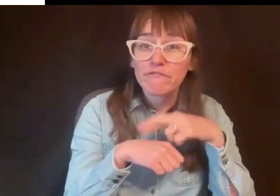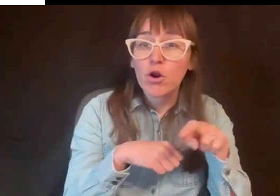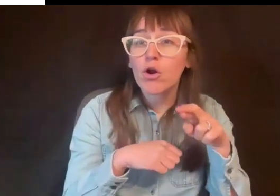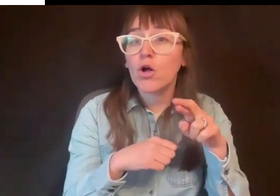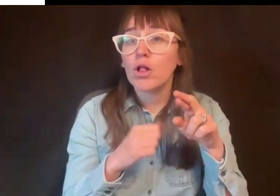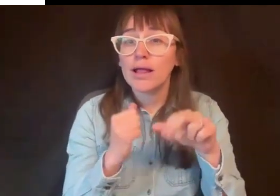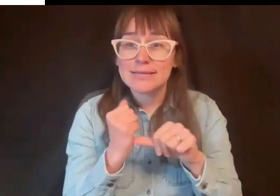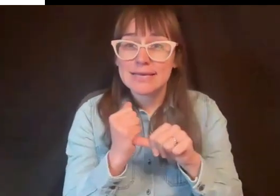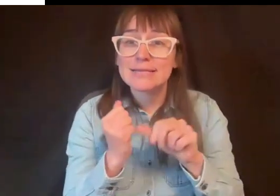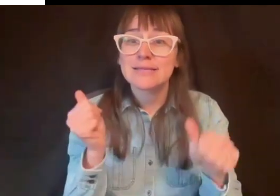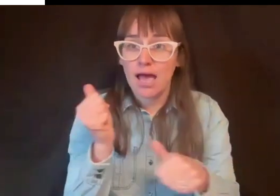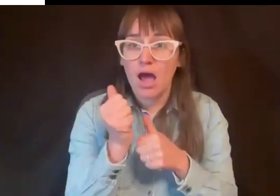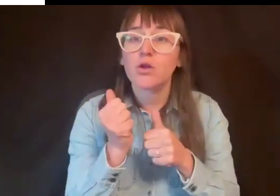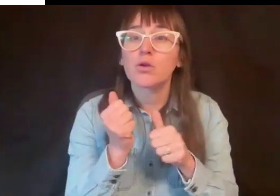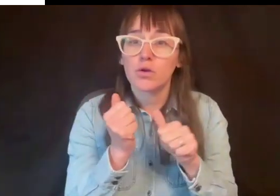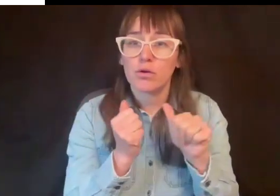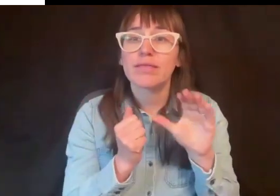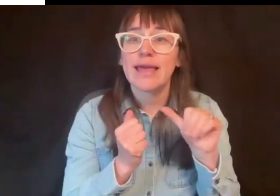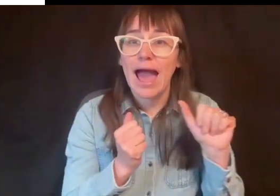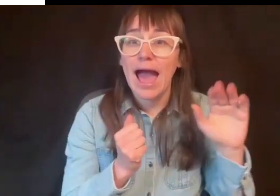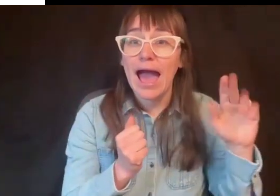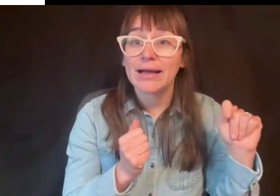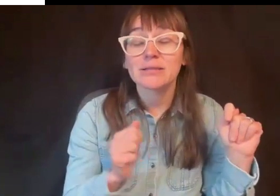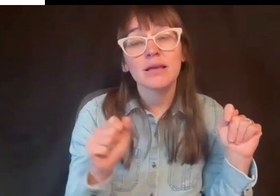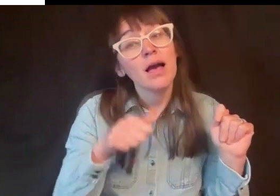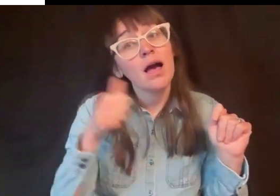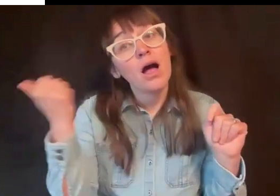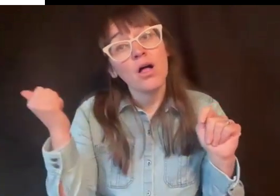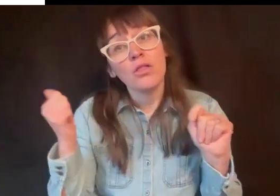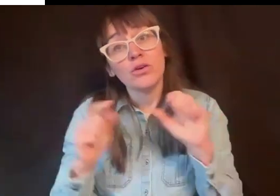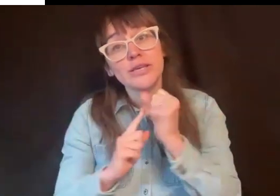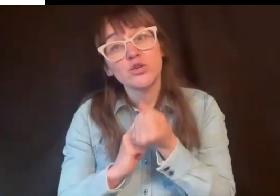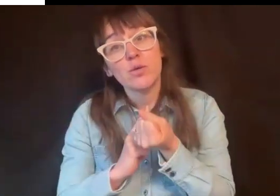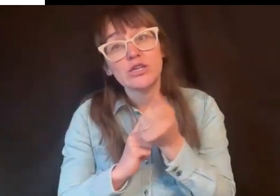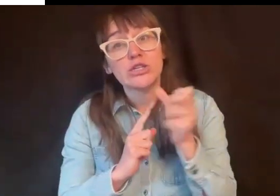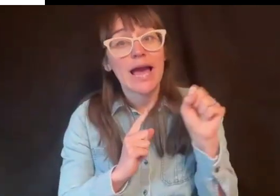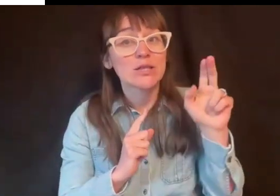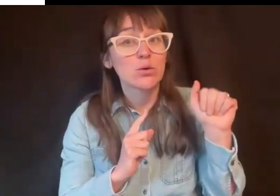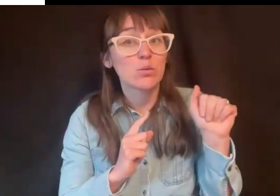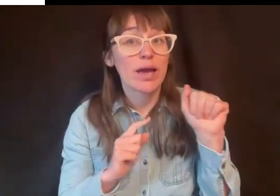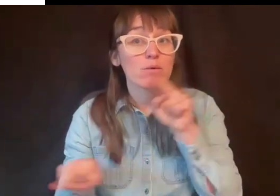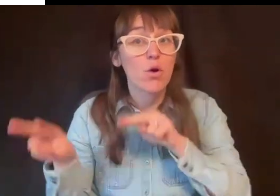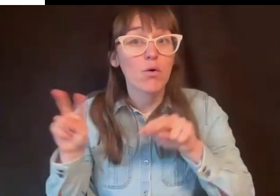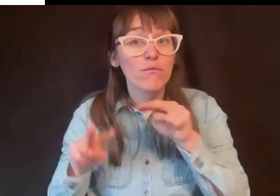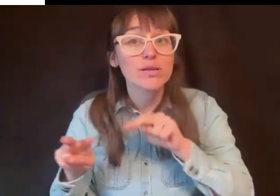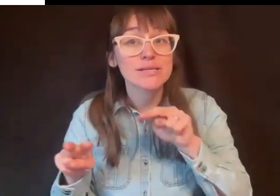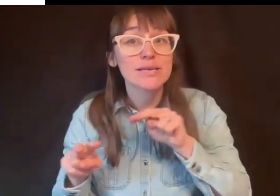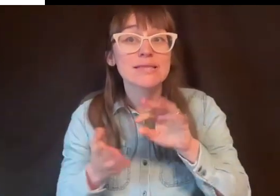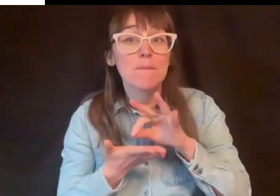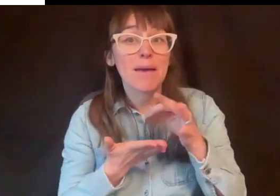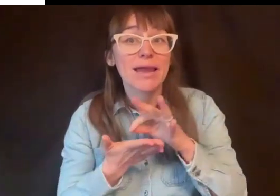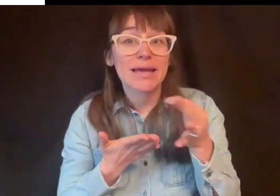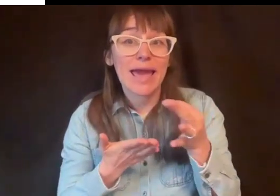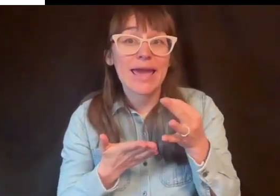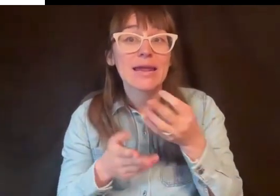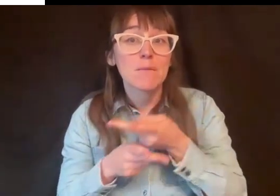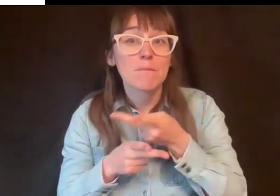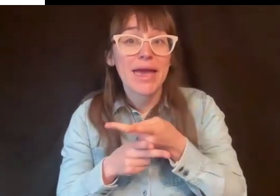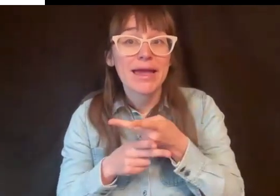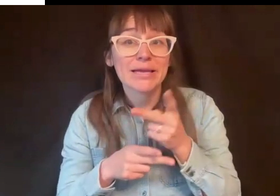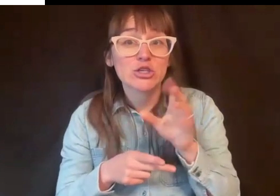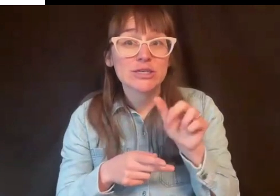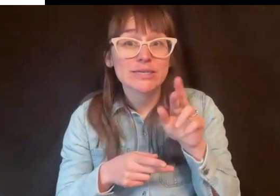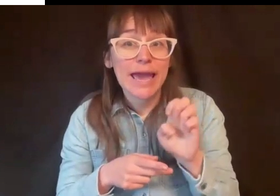Act. In other instances, an SUA, which also oversees Medicaid managed care programs, may choose to extend